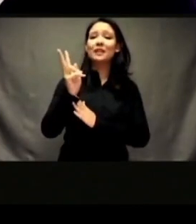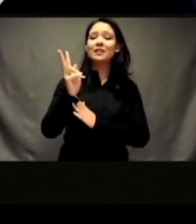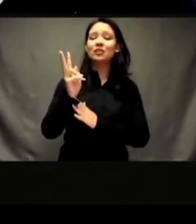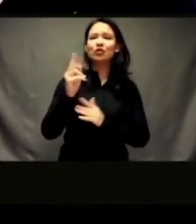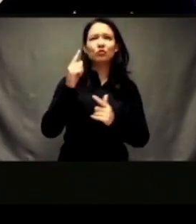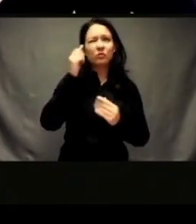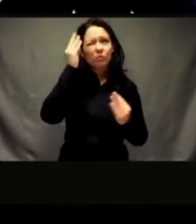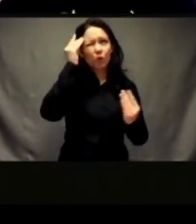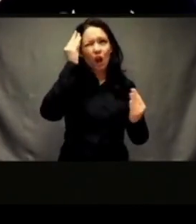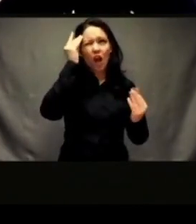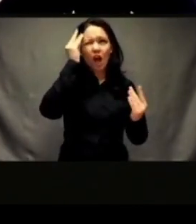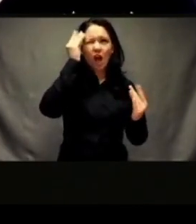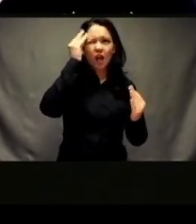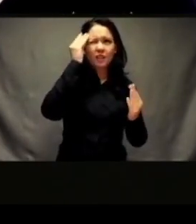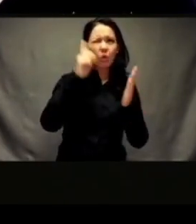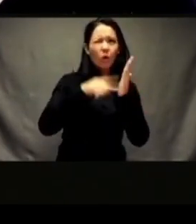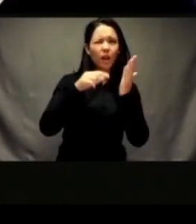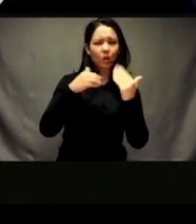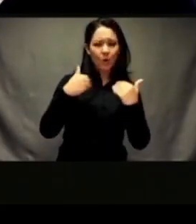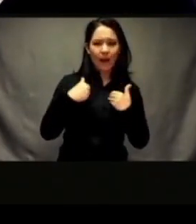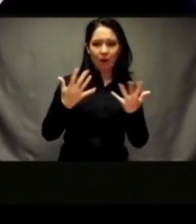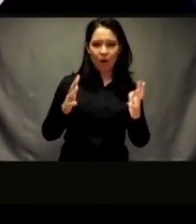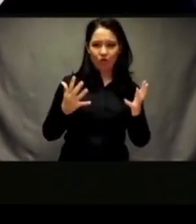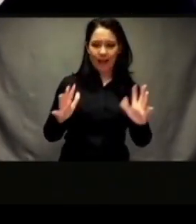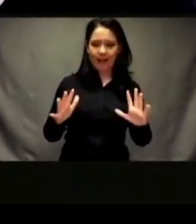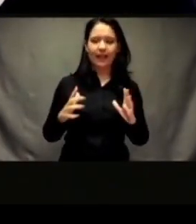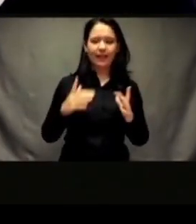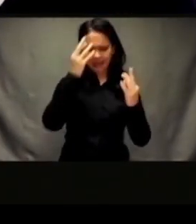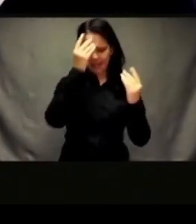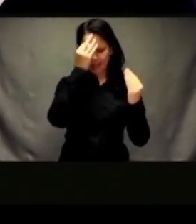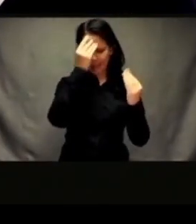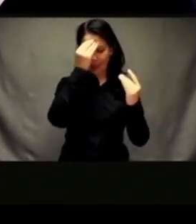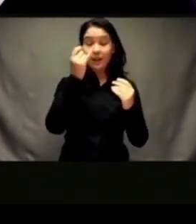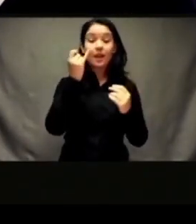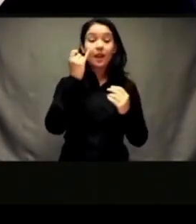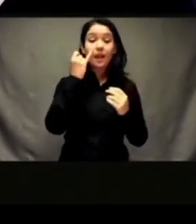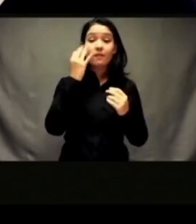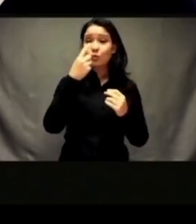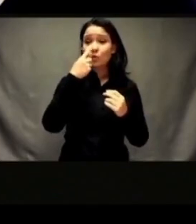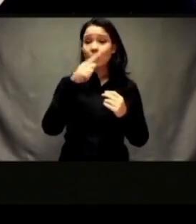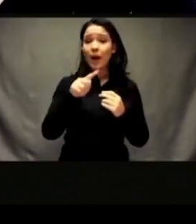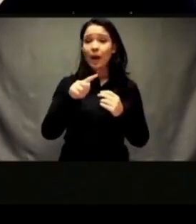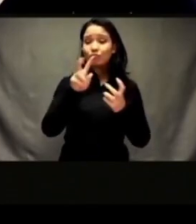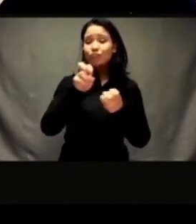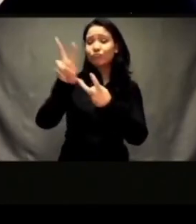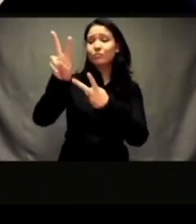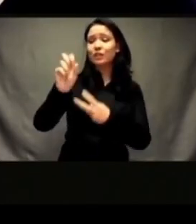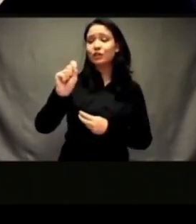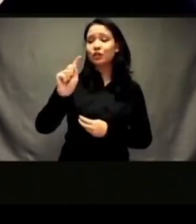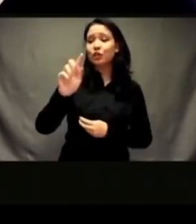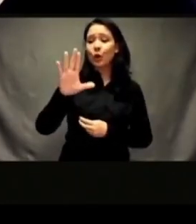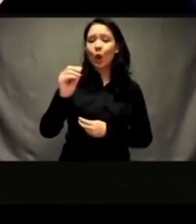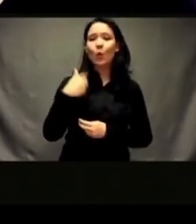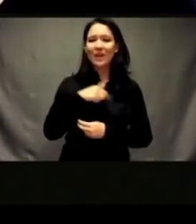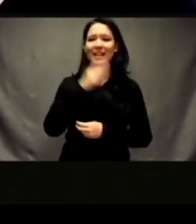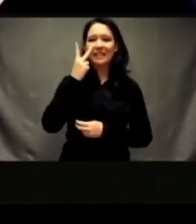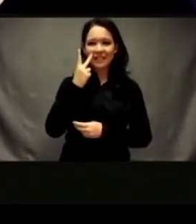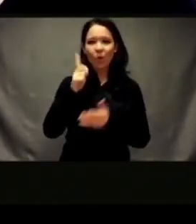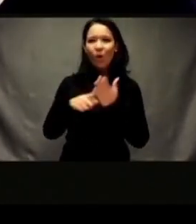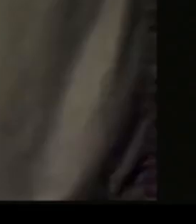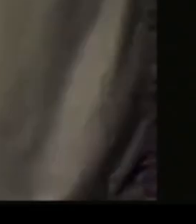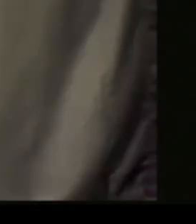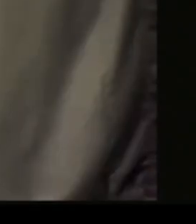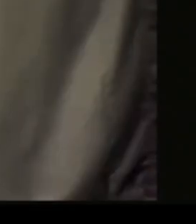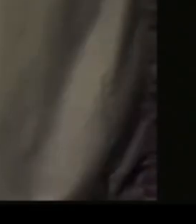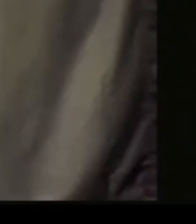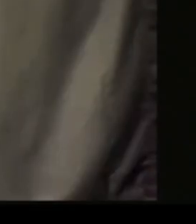process so far what you have and think about it. And please, if you can put something in the studio so we can see those things that you are trying out. It's